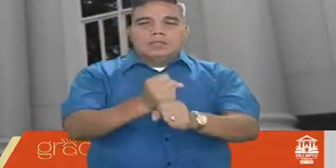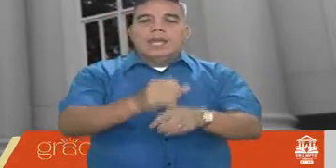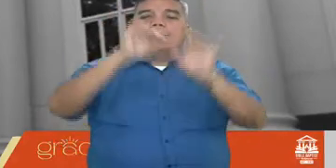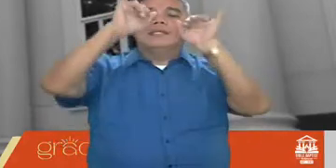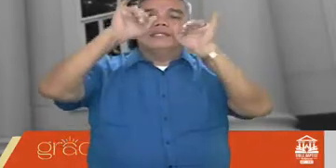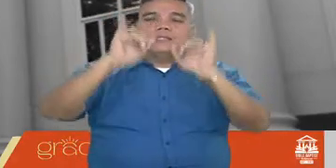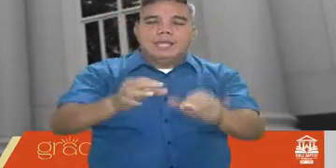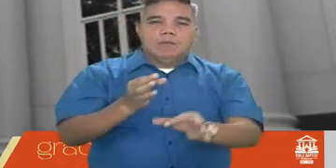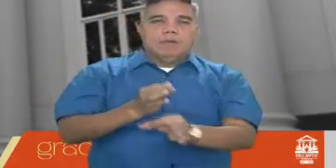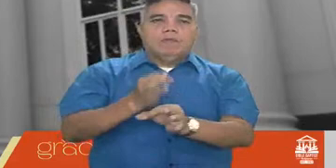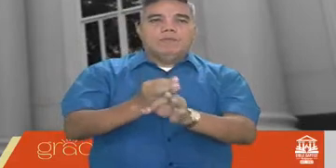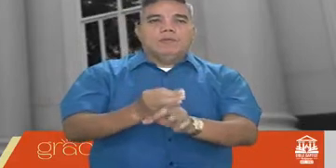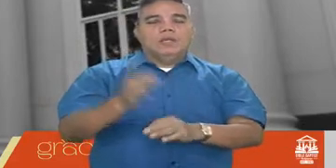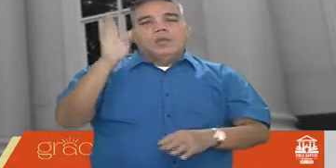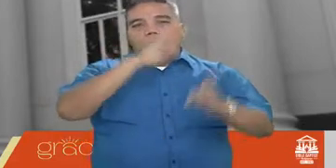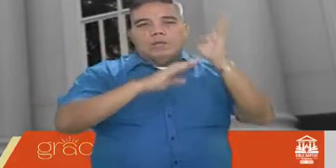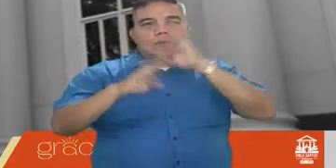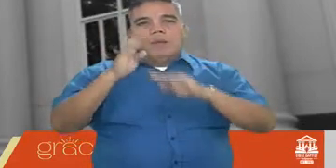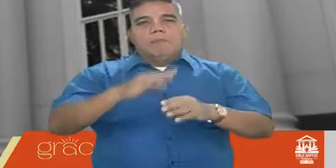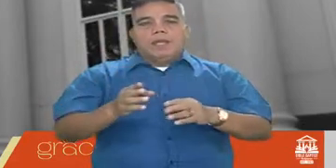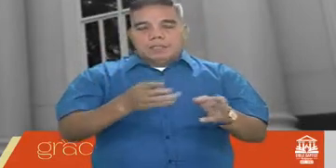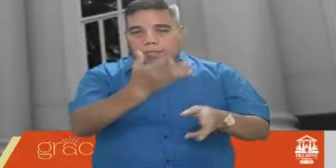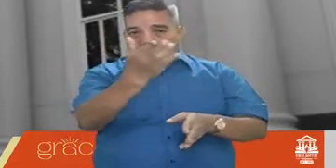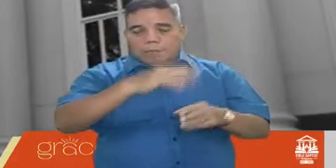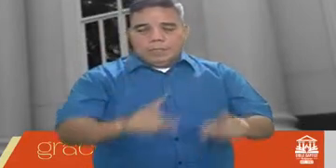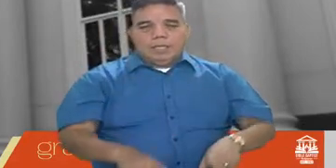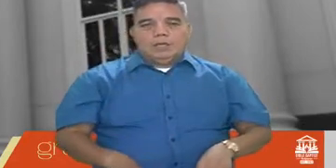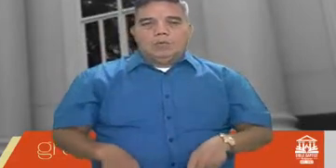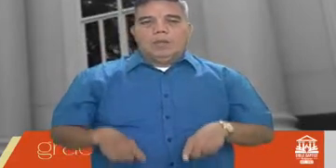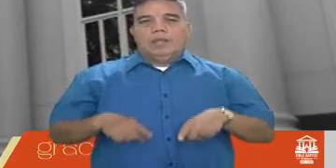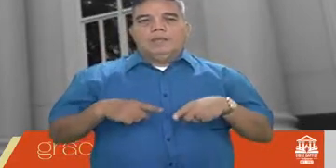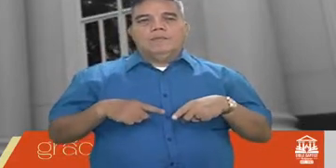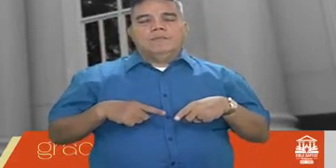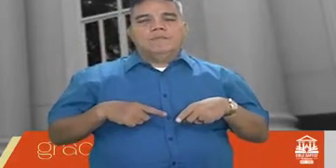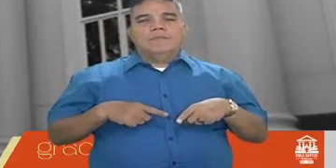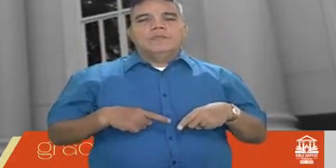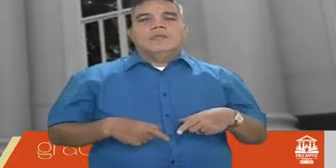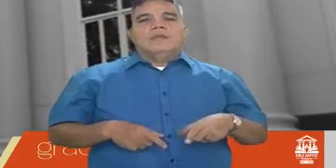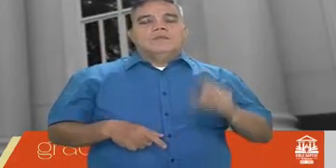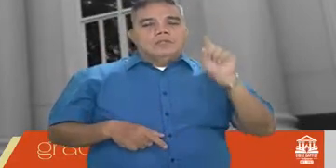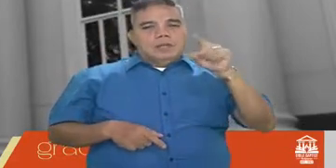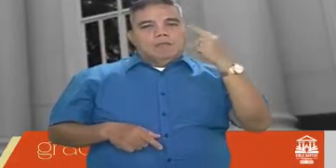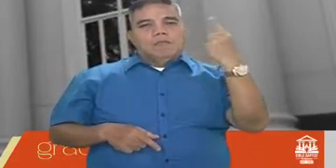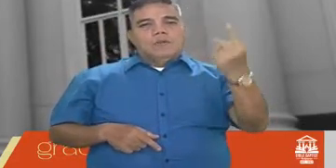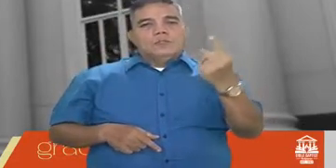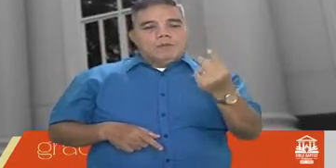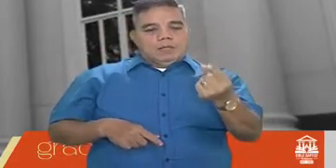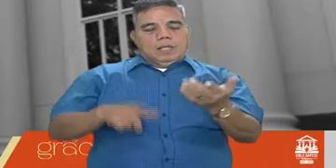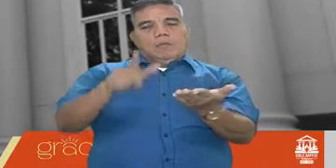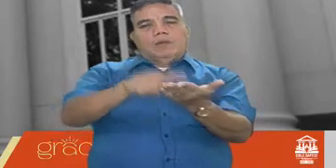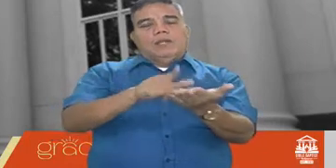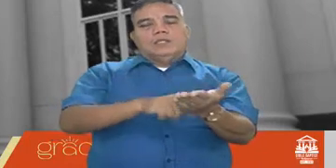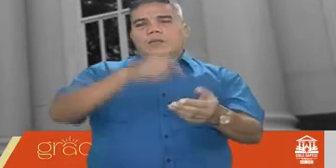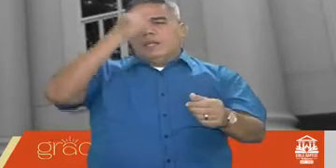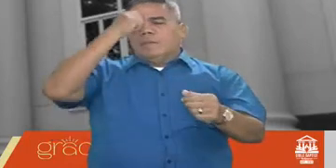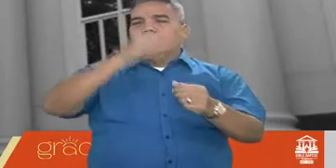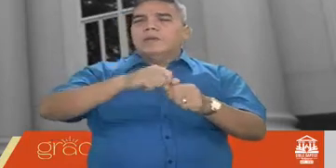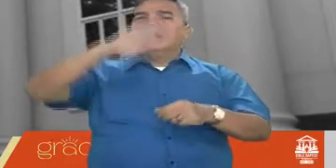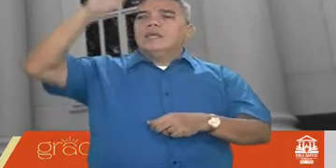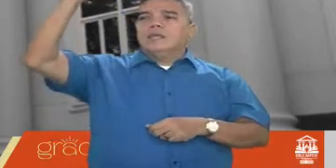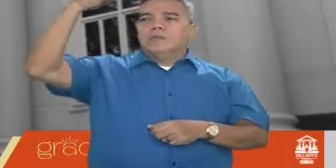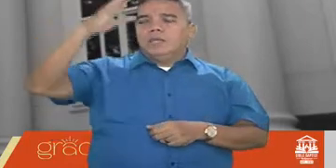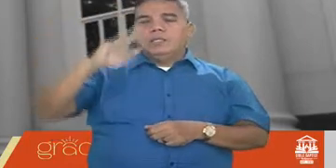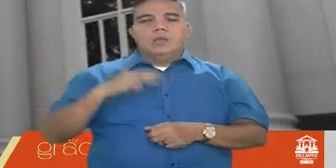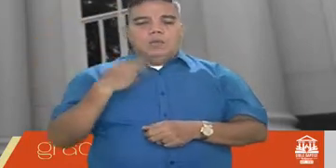remain faithful when difficulties come our way. So that is the first part of our lesson, remembering